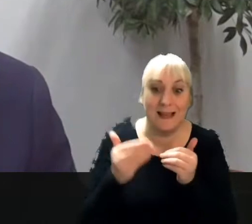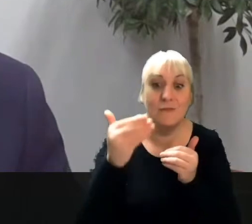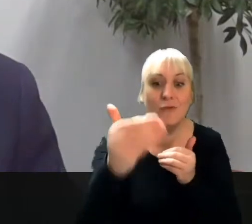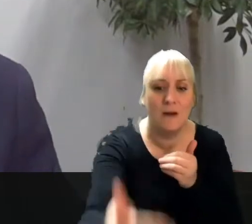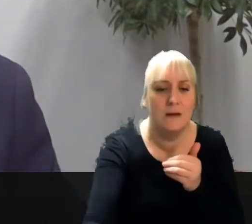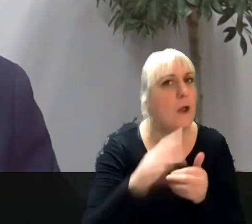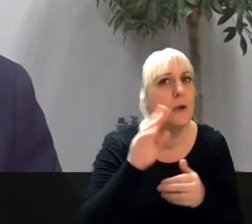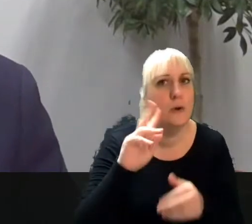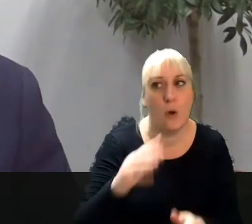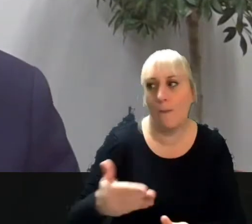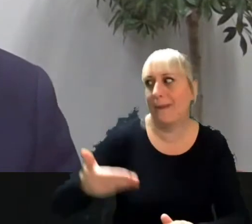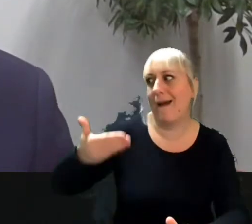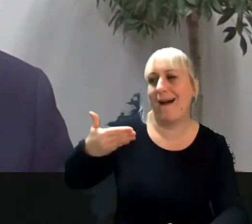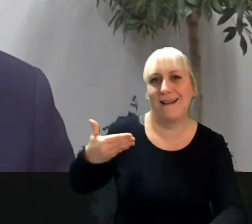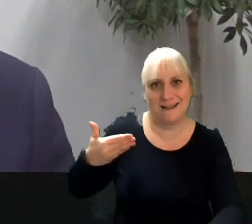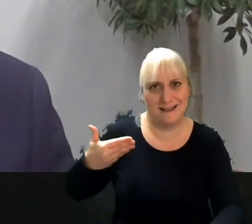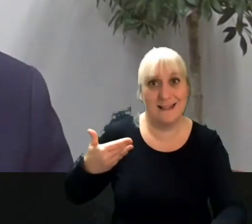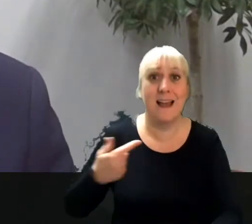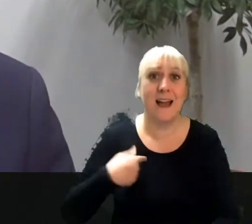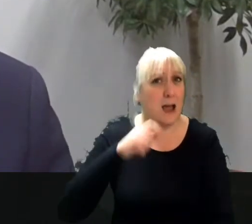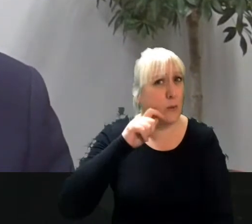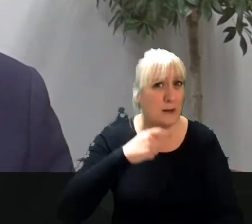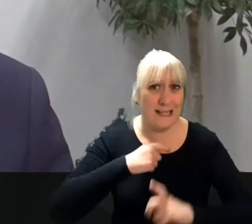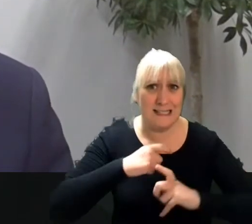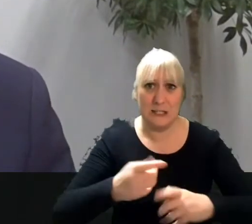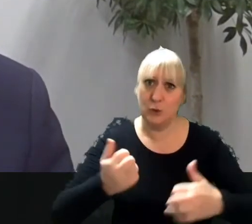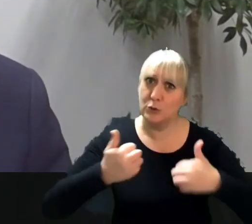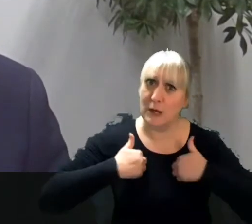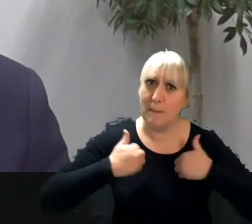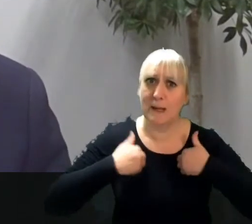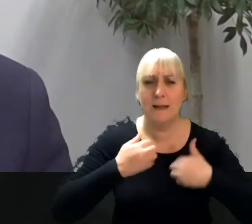continue to be a champion and advocate for our recovery.